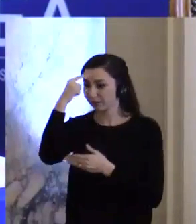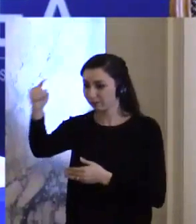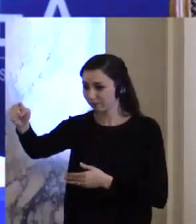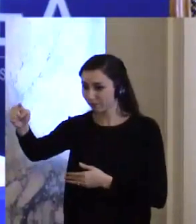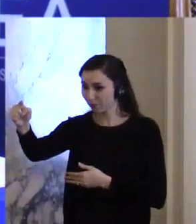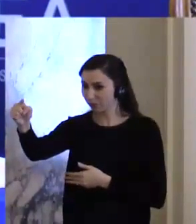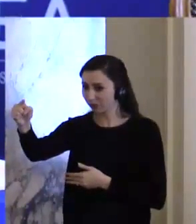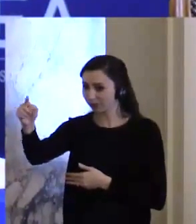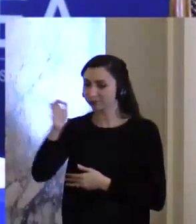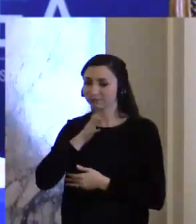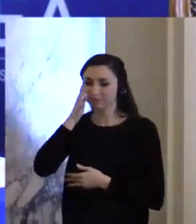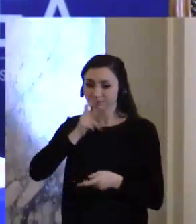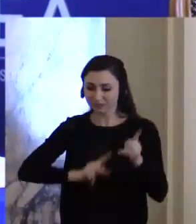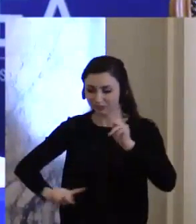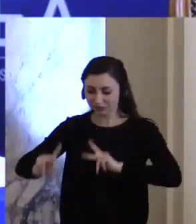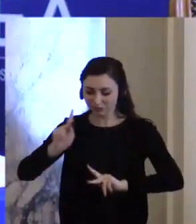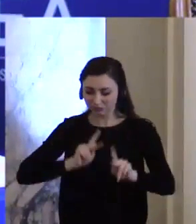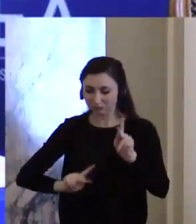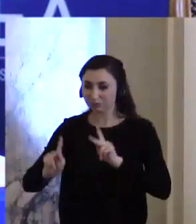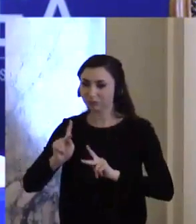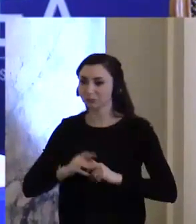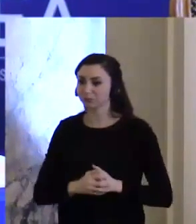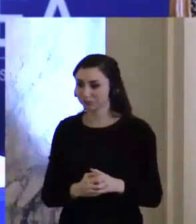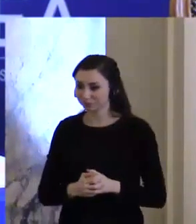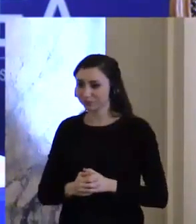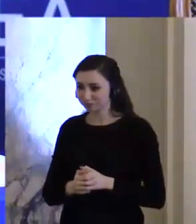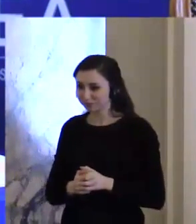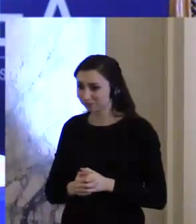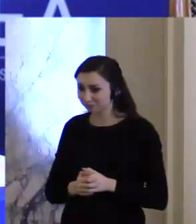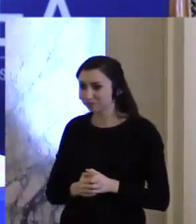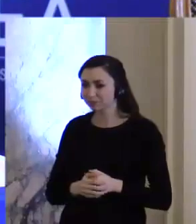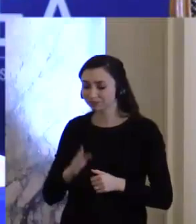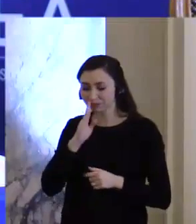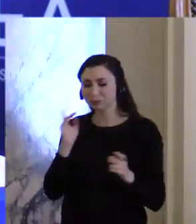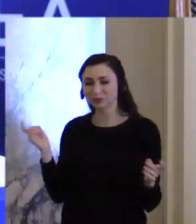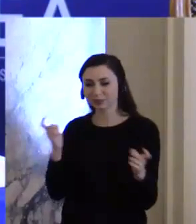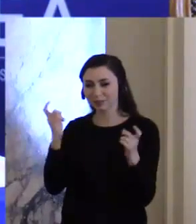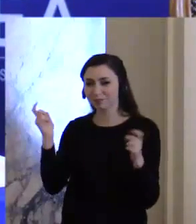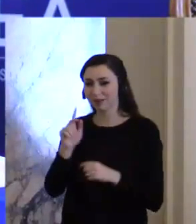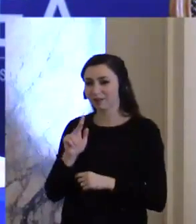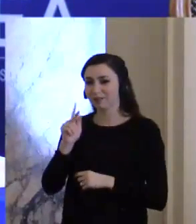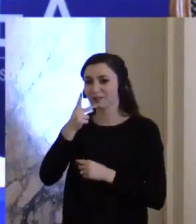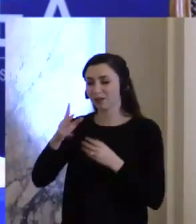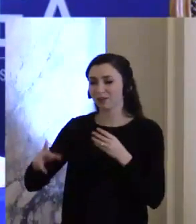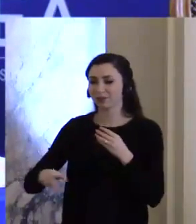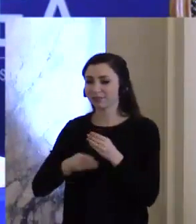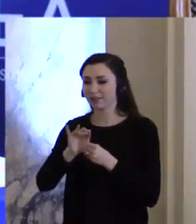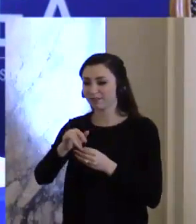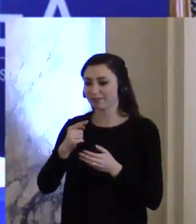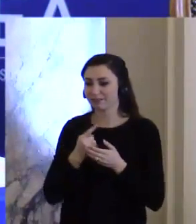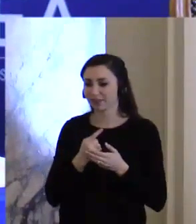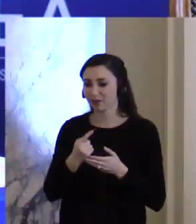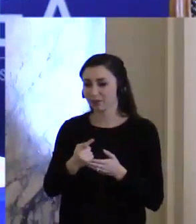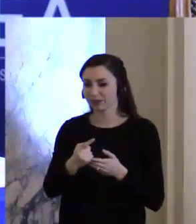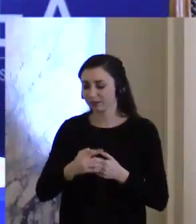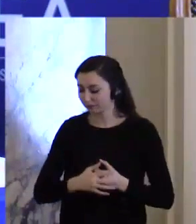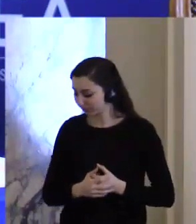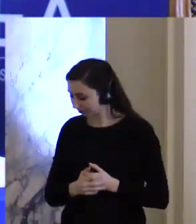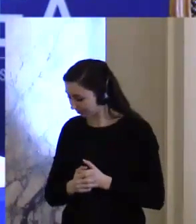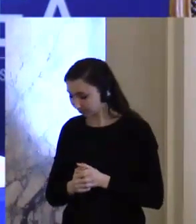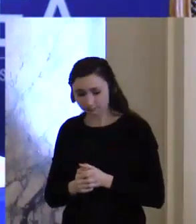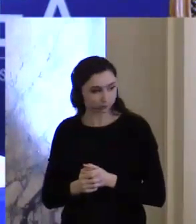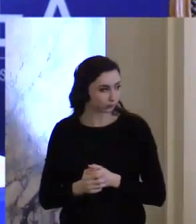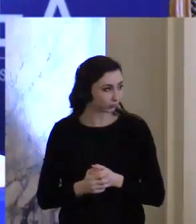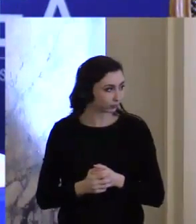próximo estaremos celebrando nuestra tercera edición de esta semana. De igual manera que ha sucedido con